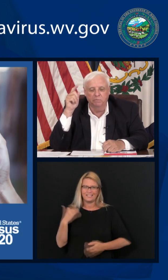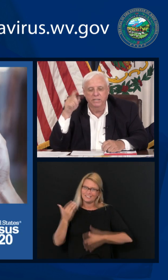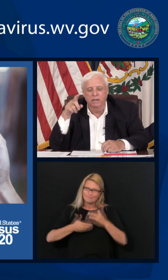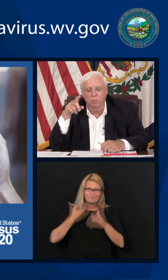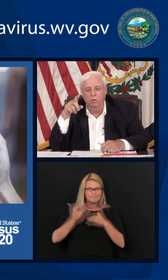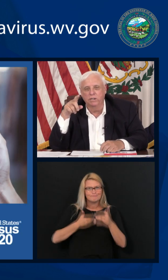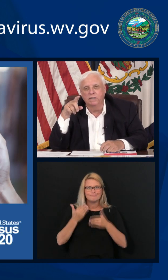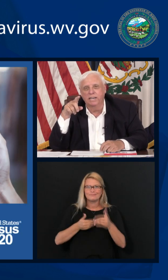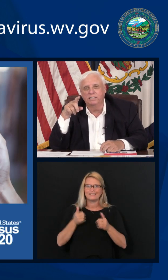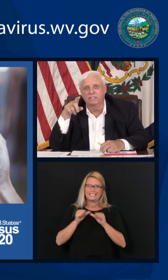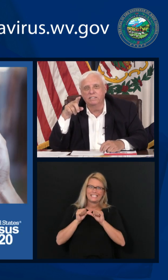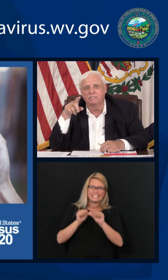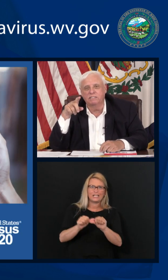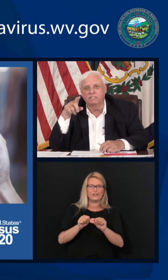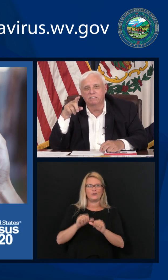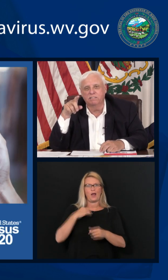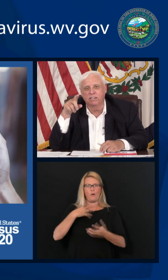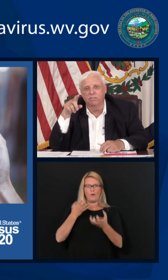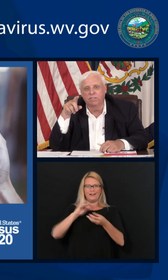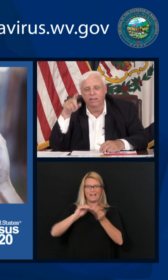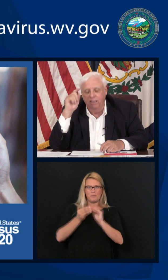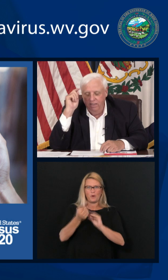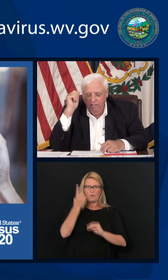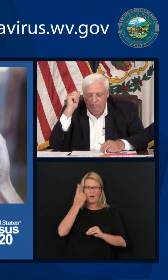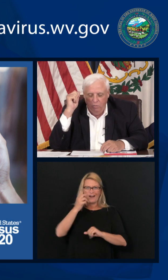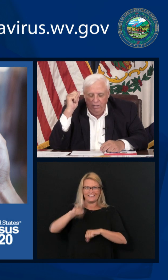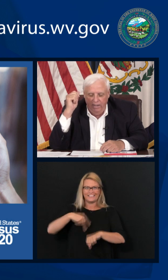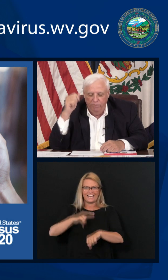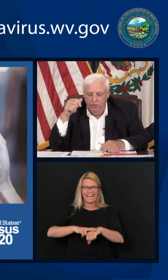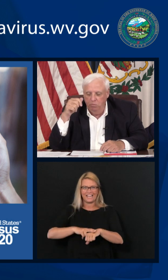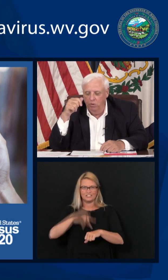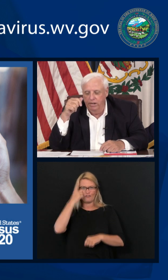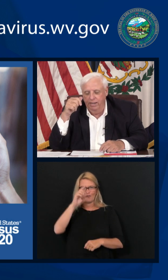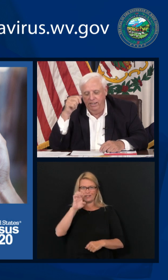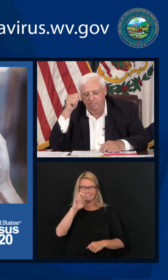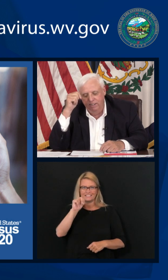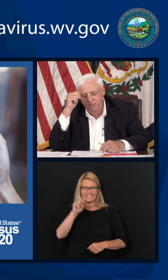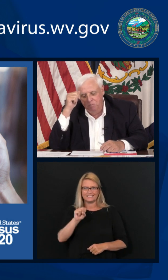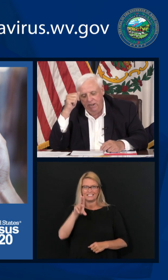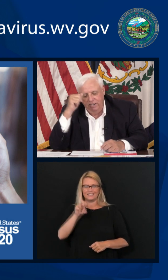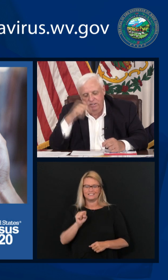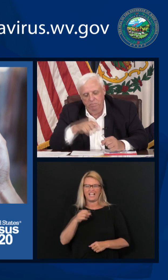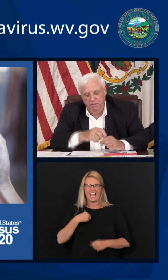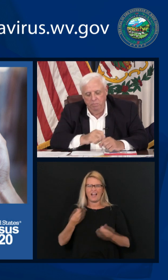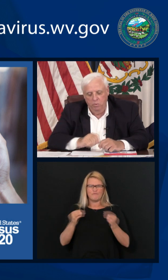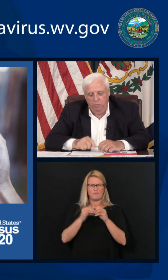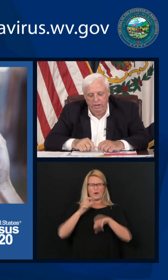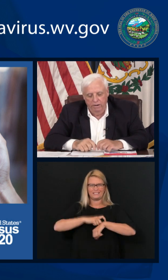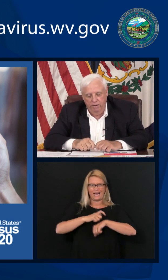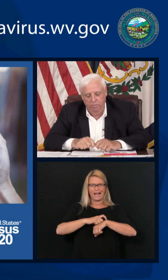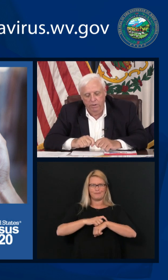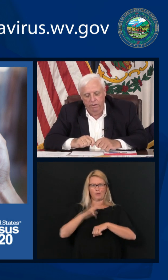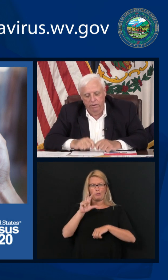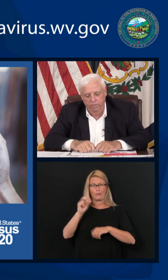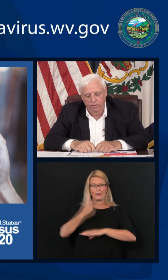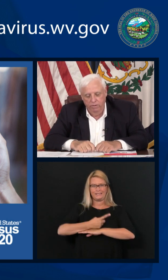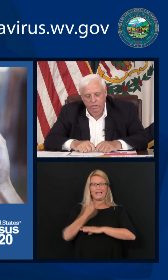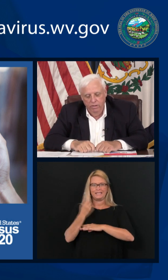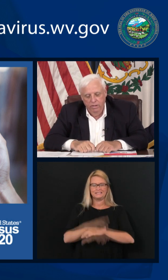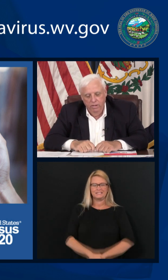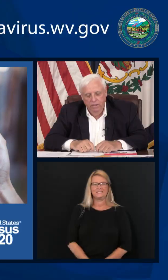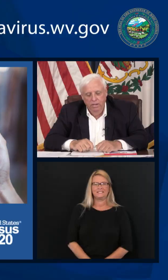Let's be number one in the nation in the census and everything. So we got a few more days, but I couldn't be any more prouder of